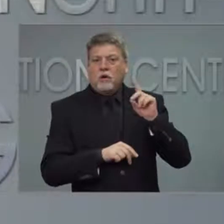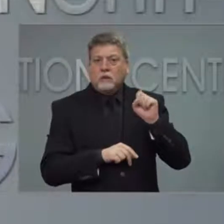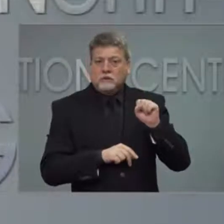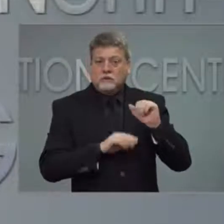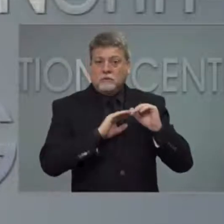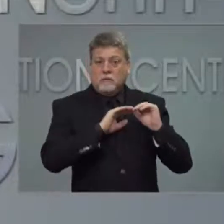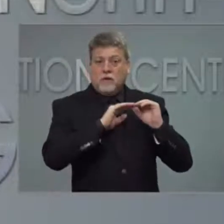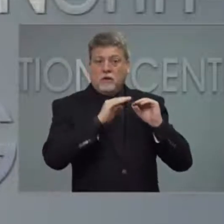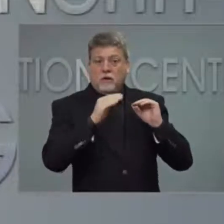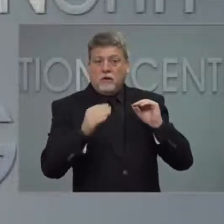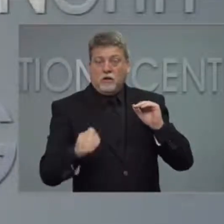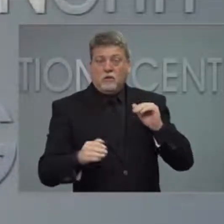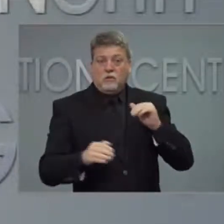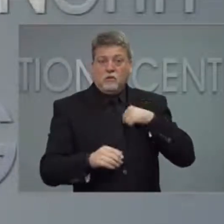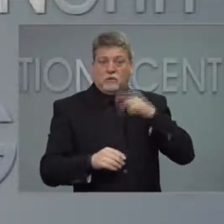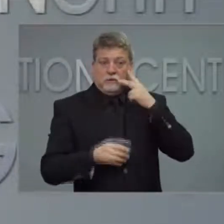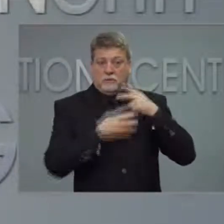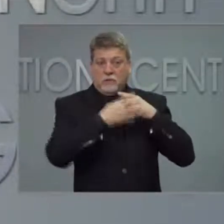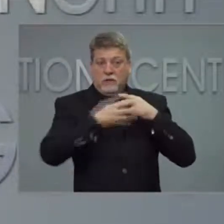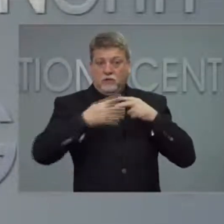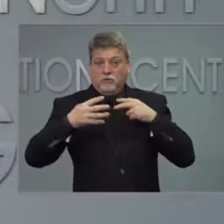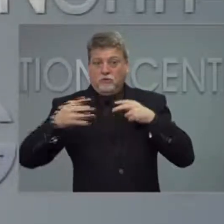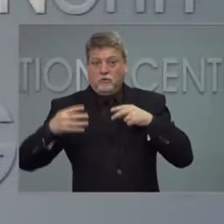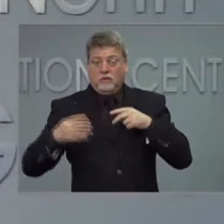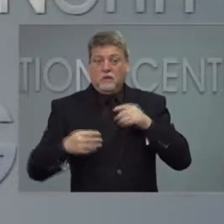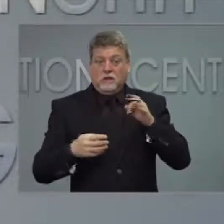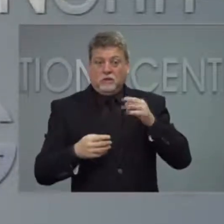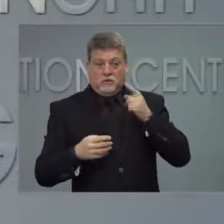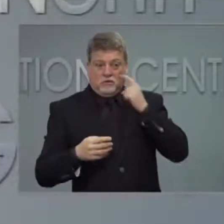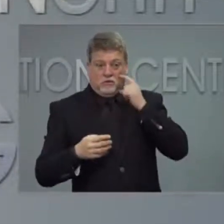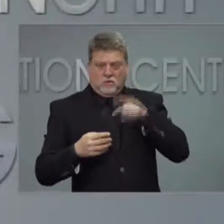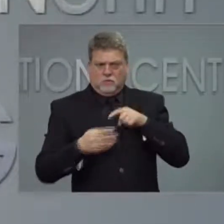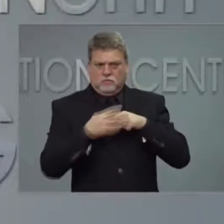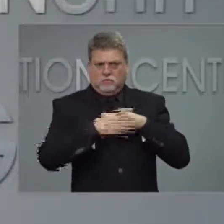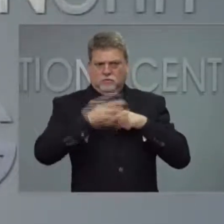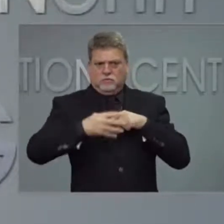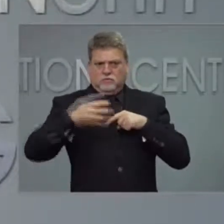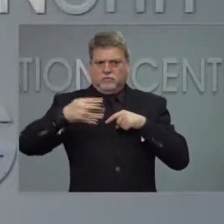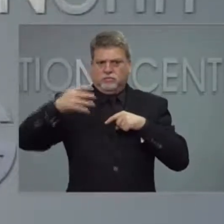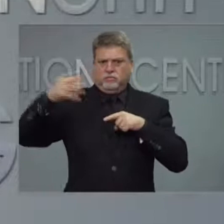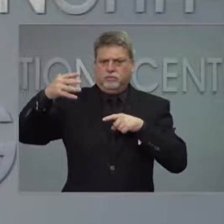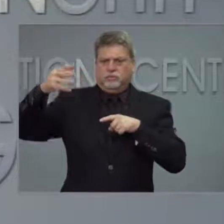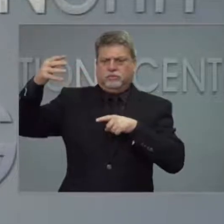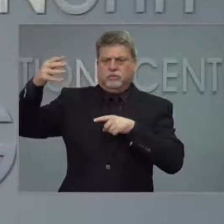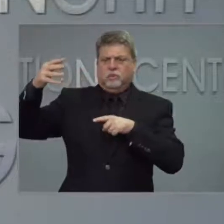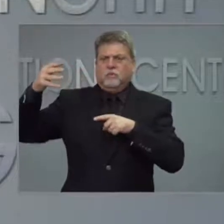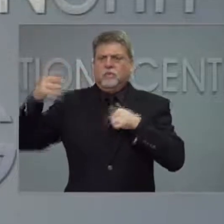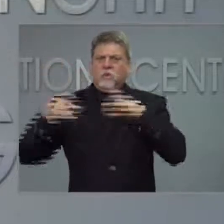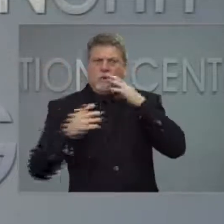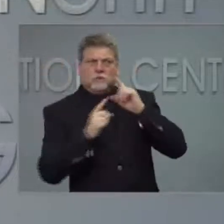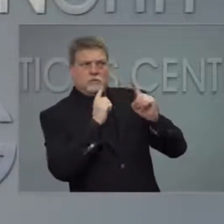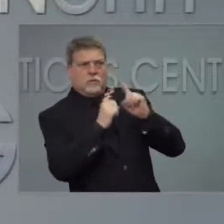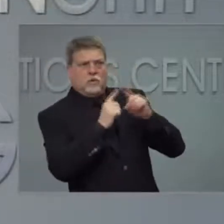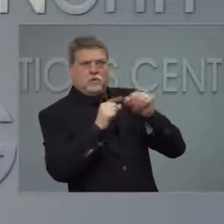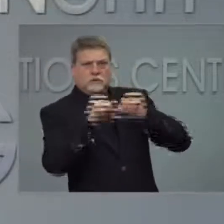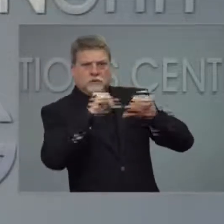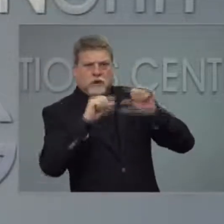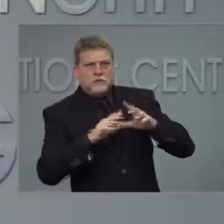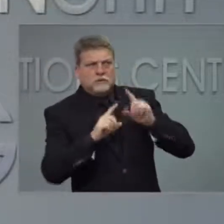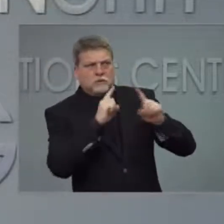then we'll discuss it with health officials and scientists, and we'll do what we need to do. Would you want to add to that, Dr. Cohen?